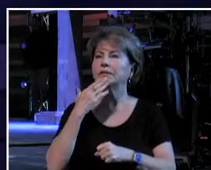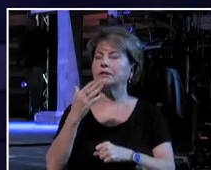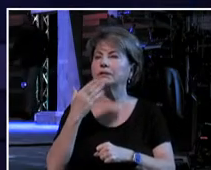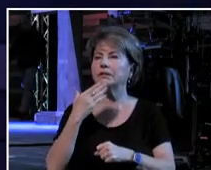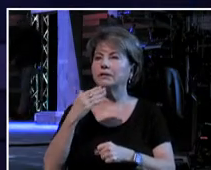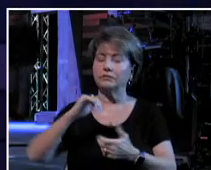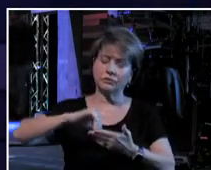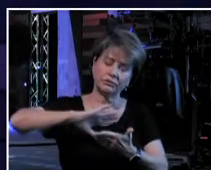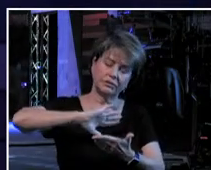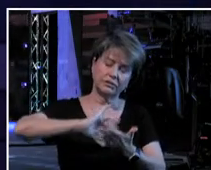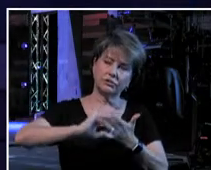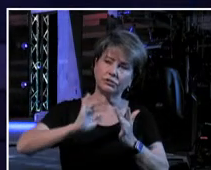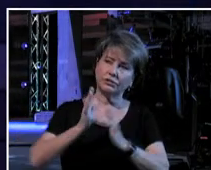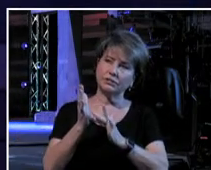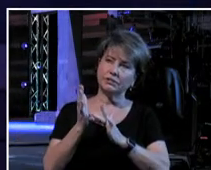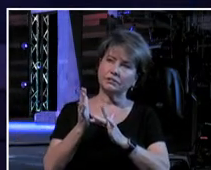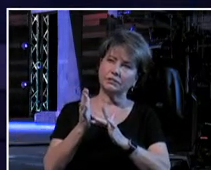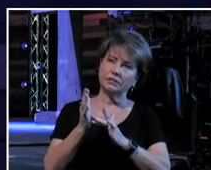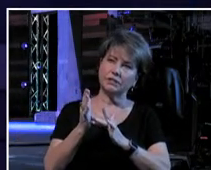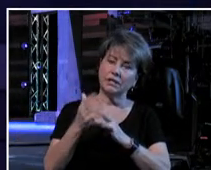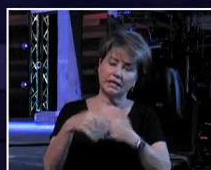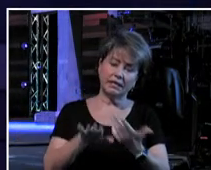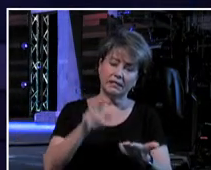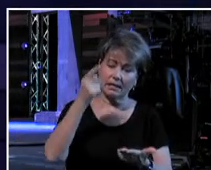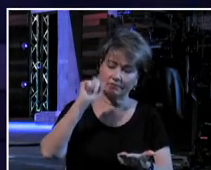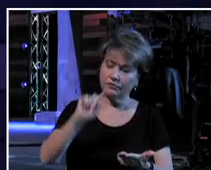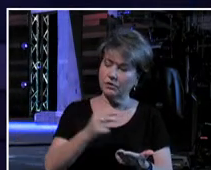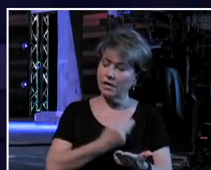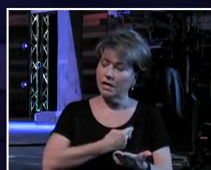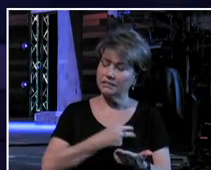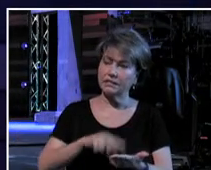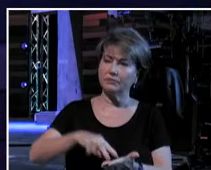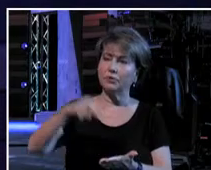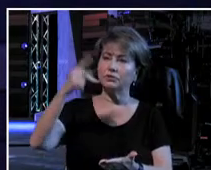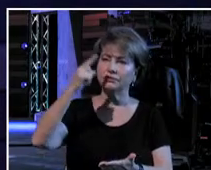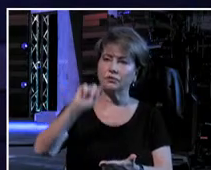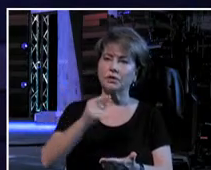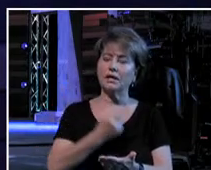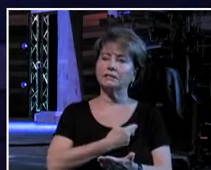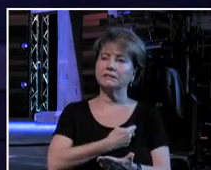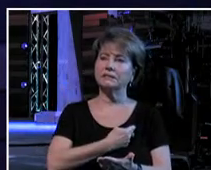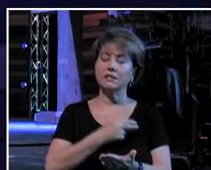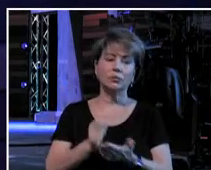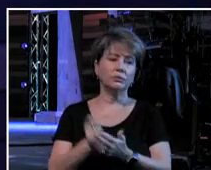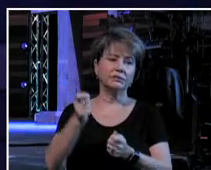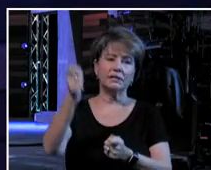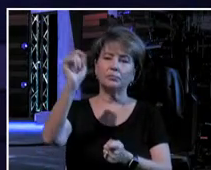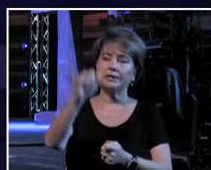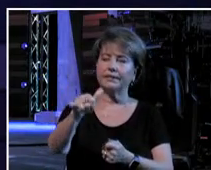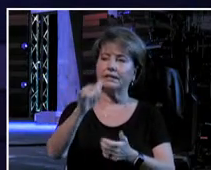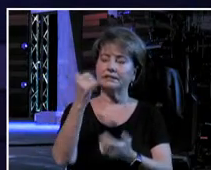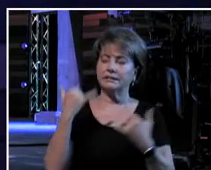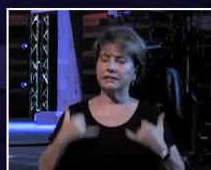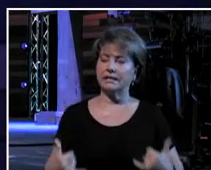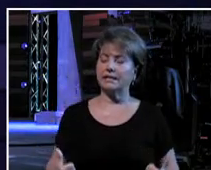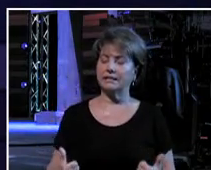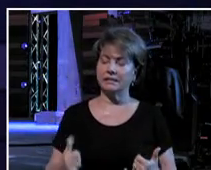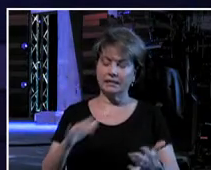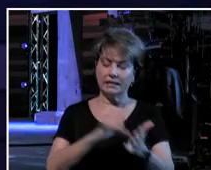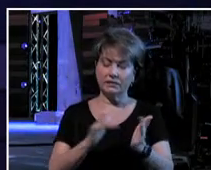sent Jesus, that he died for us, that he rose from us. And we're going to celebrate that today. And as we turn to your word, I